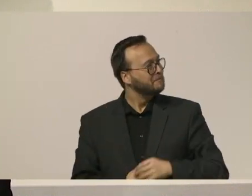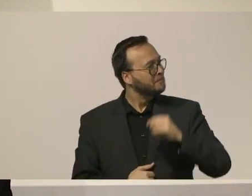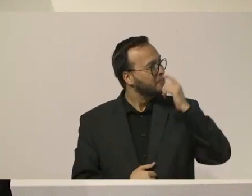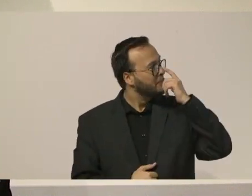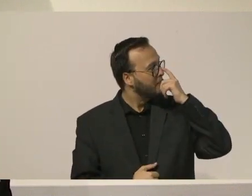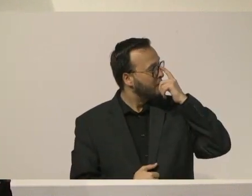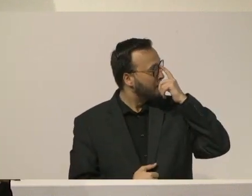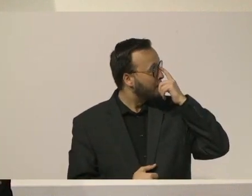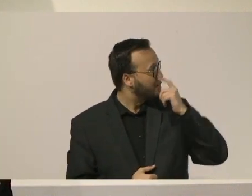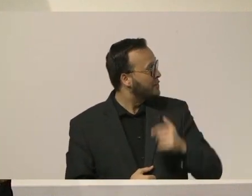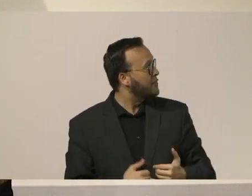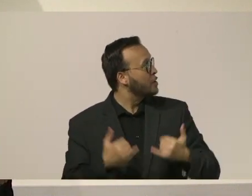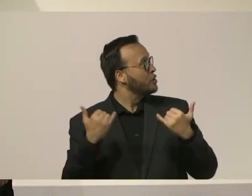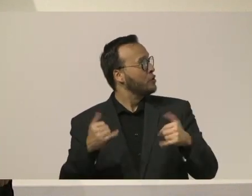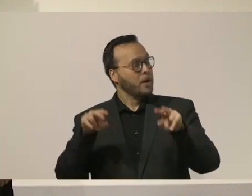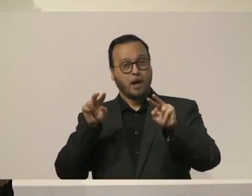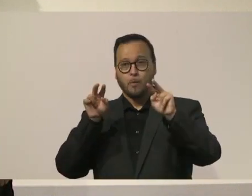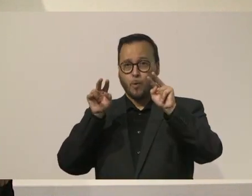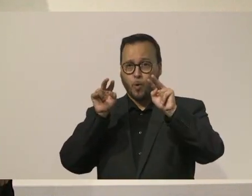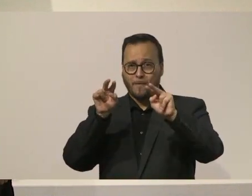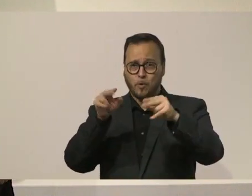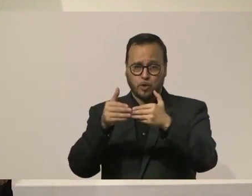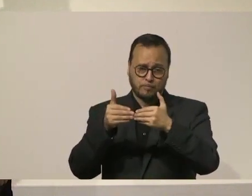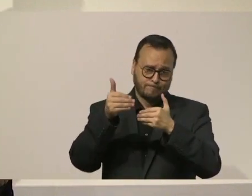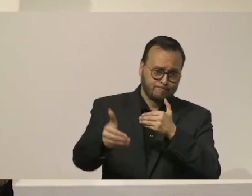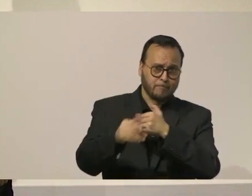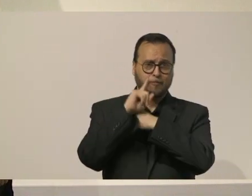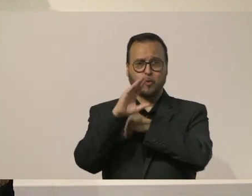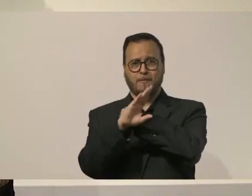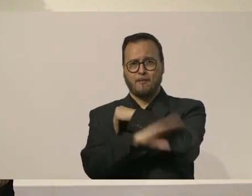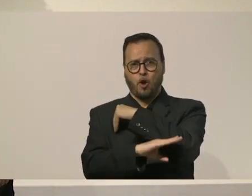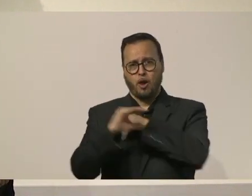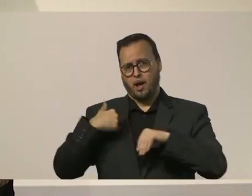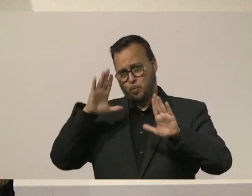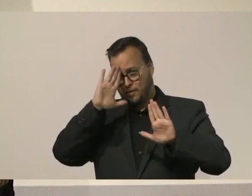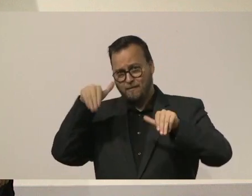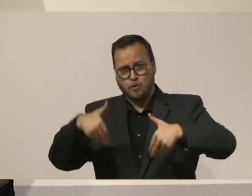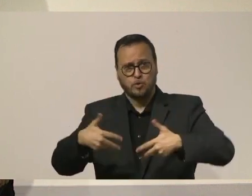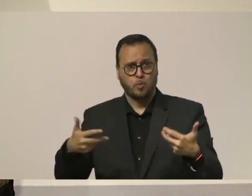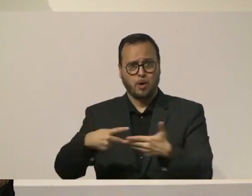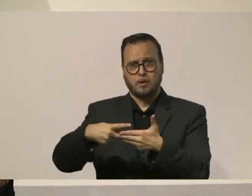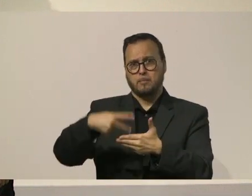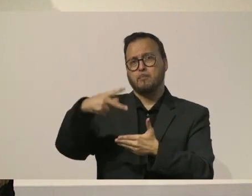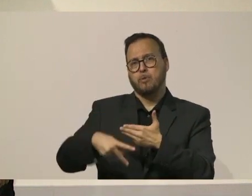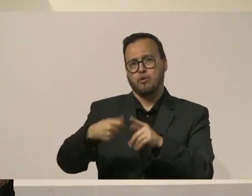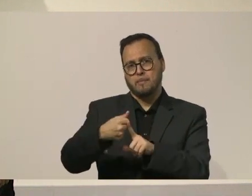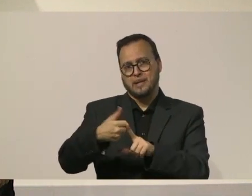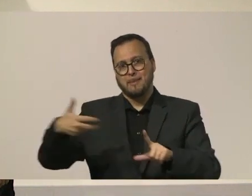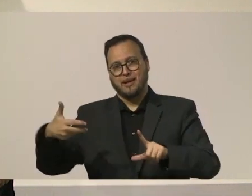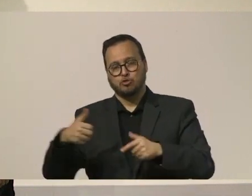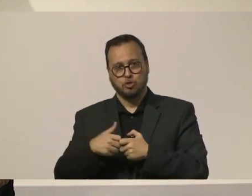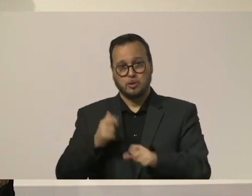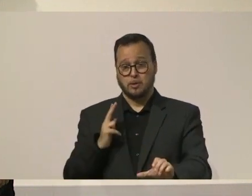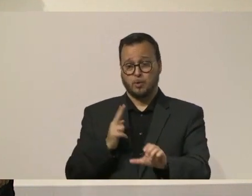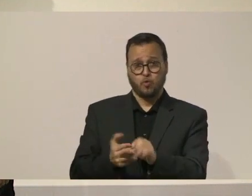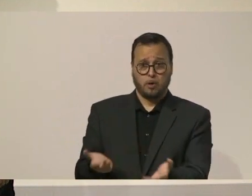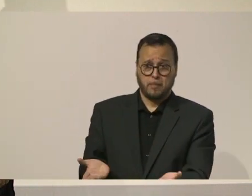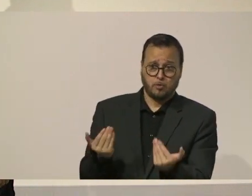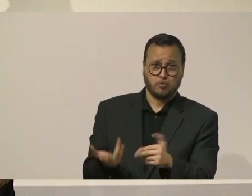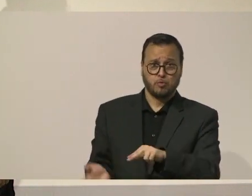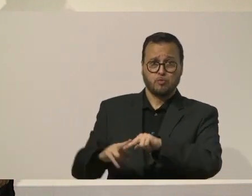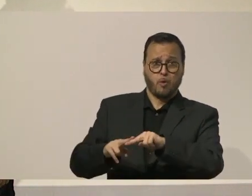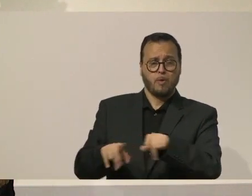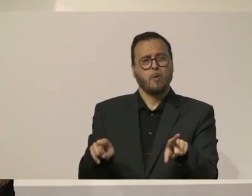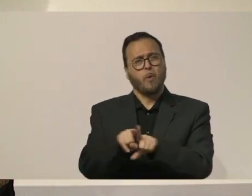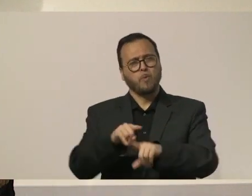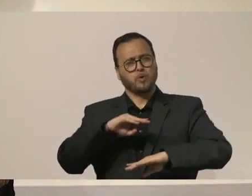So looking forward to the fall, our focus is on programmatic expansion, enrollment growth, and most importantly, meeting